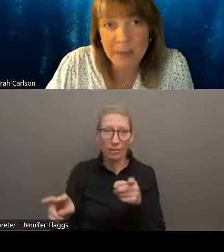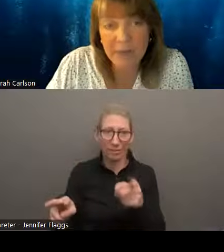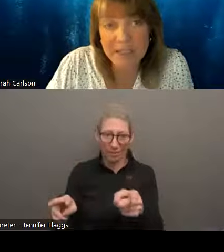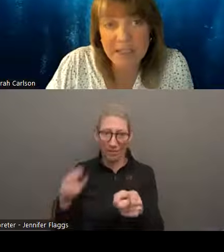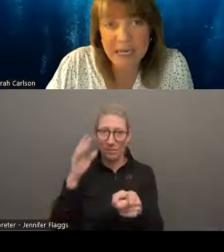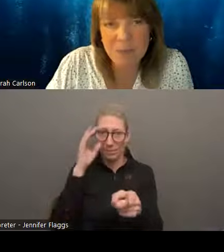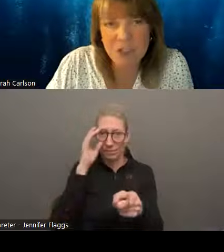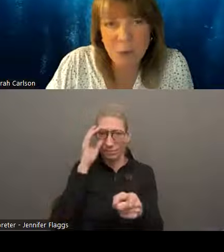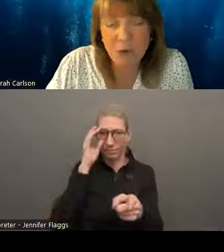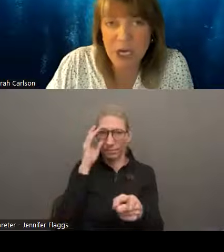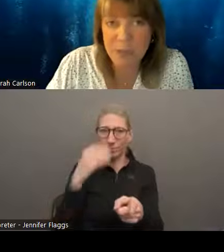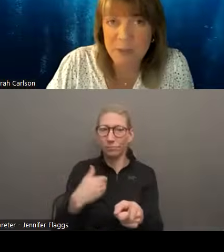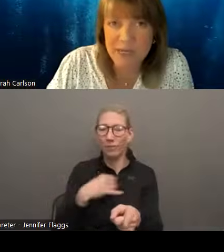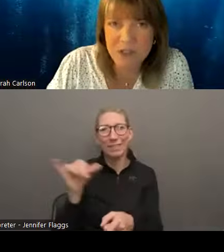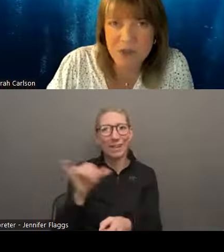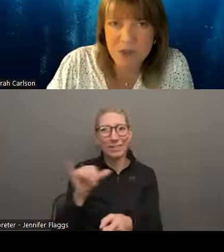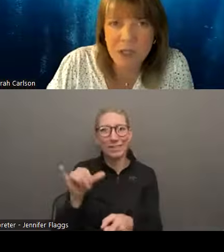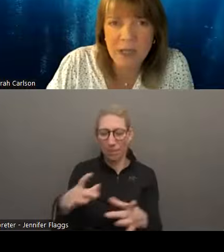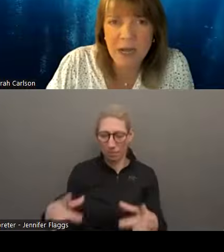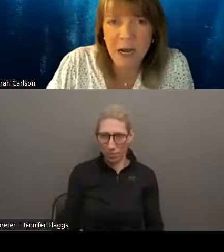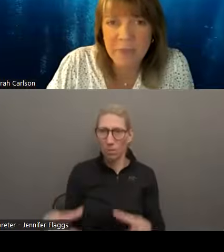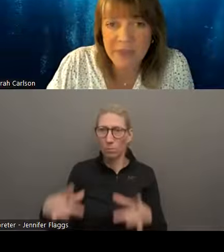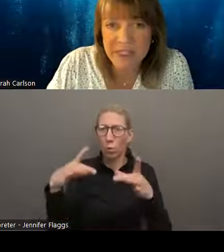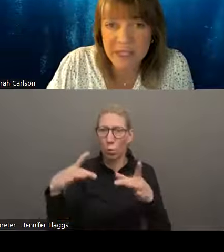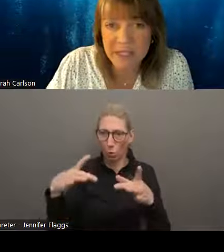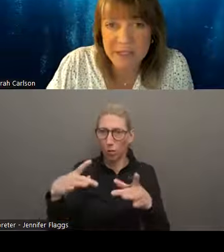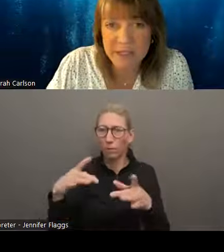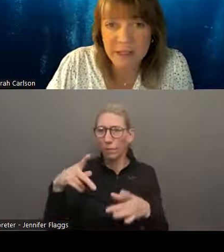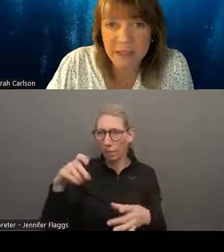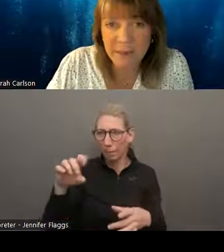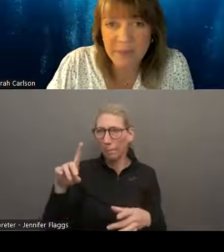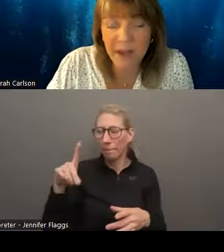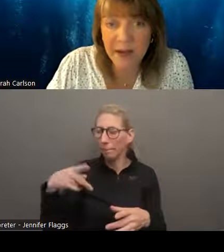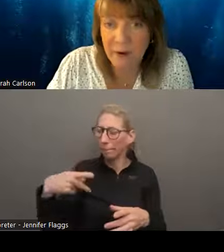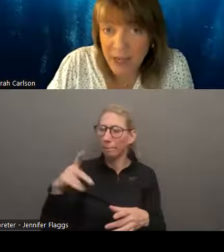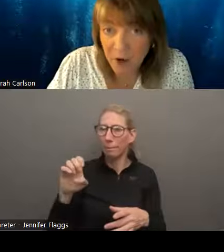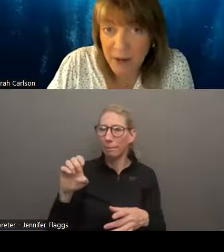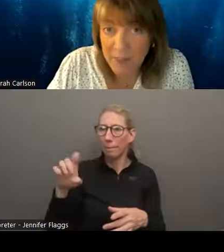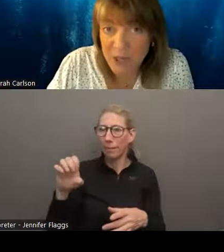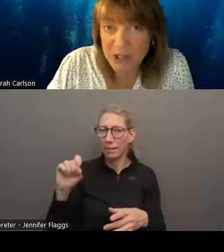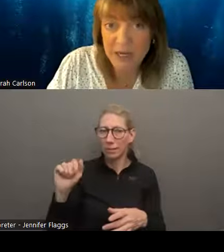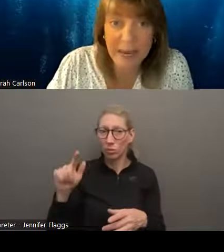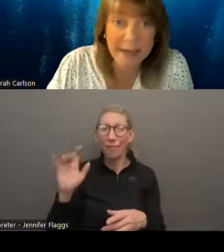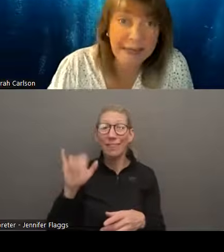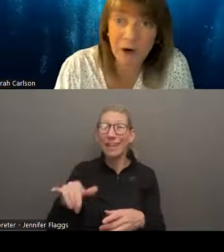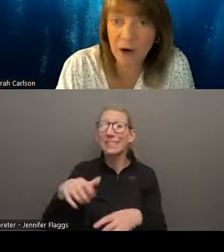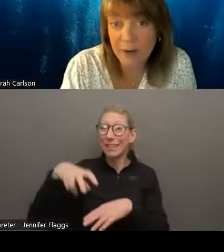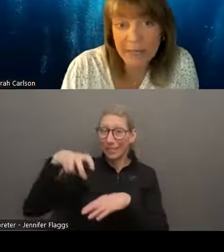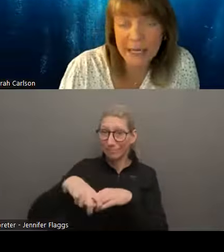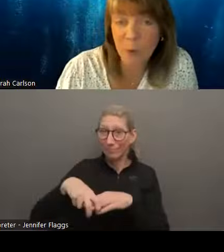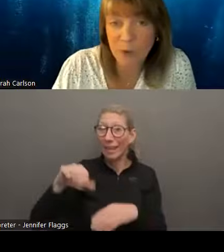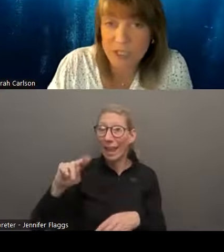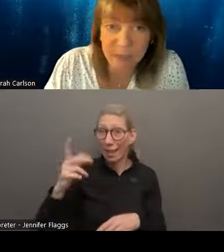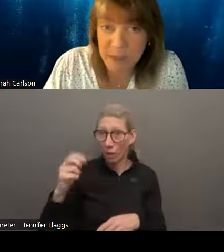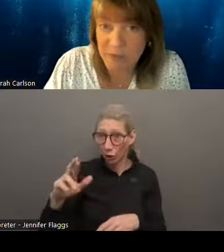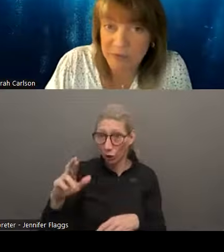actually that same spool-shaped pedestal. This is the iron anchor I mentioned, and here,